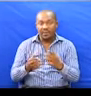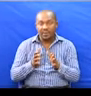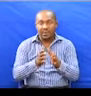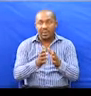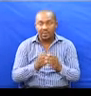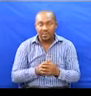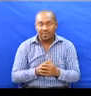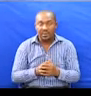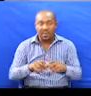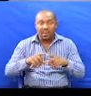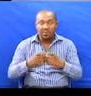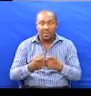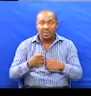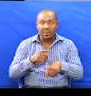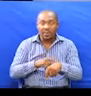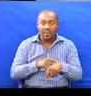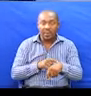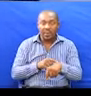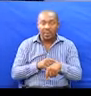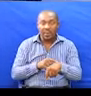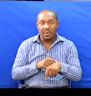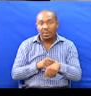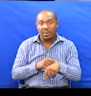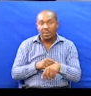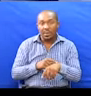second class protein.